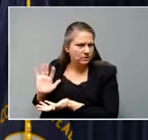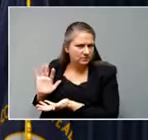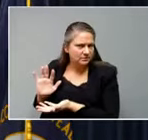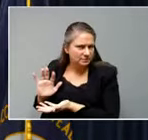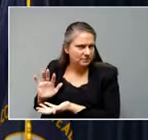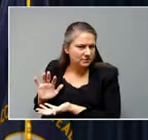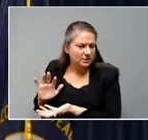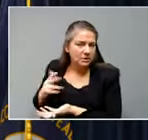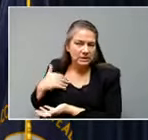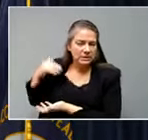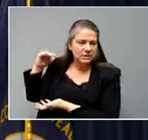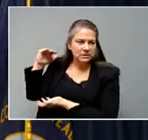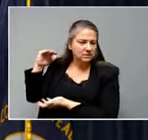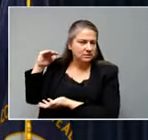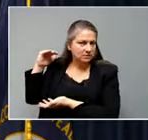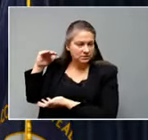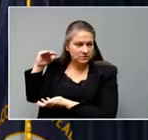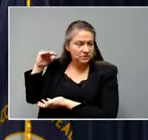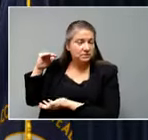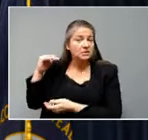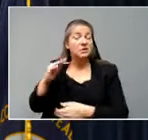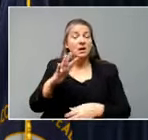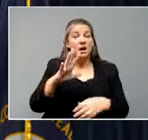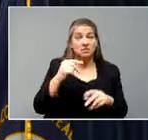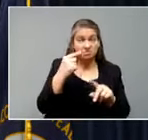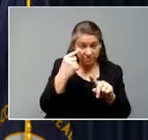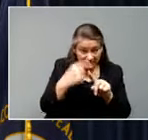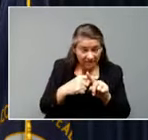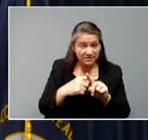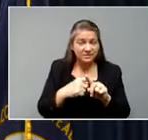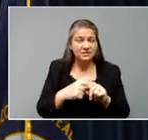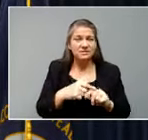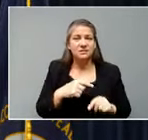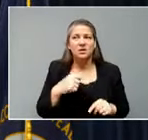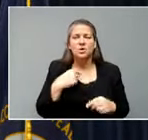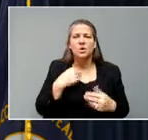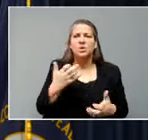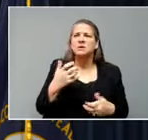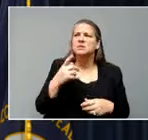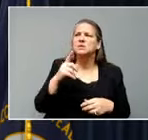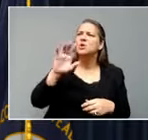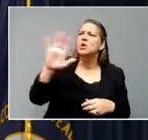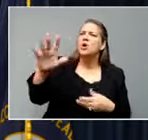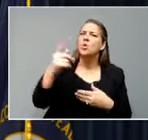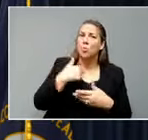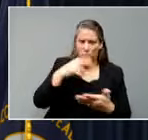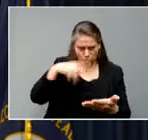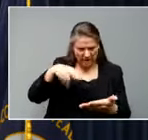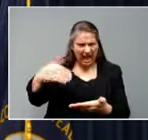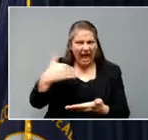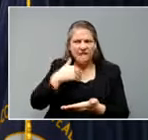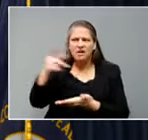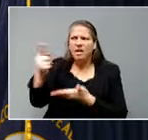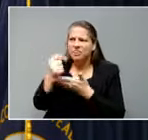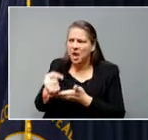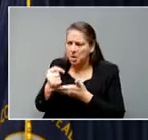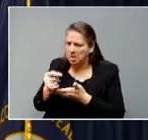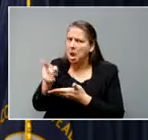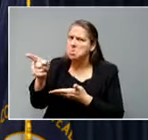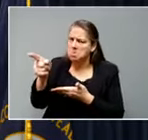at the moment, put our faith in some of the other therapeutics that are out there. We're reading about them. We're excited about them, whether